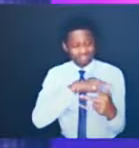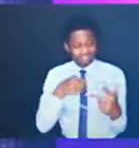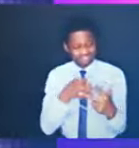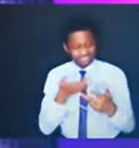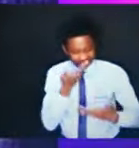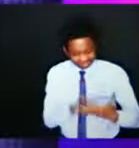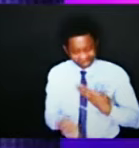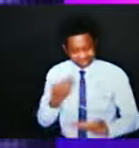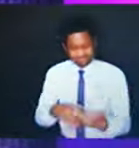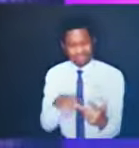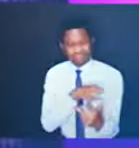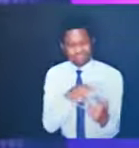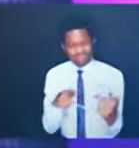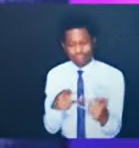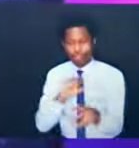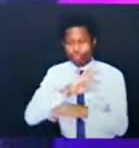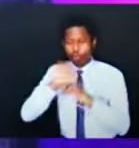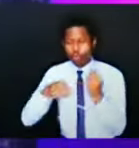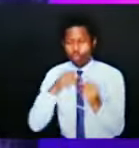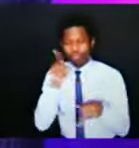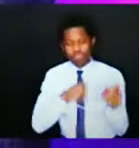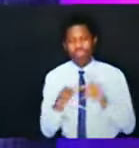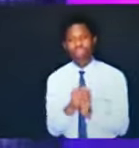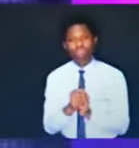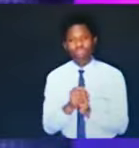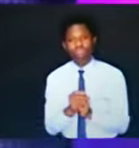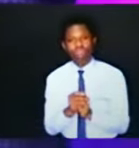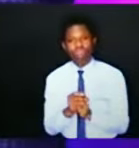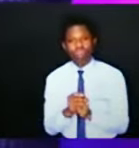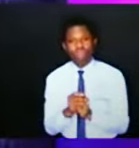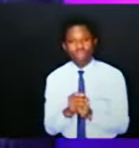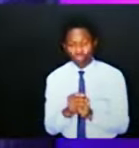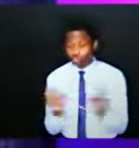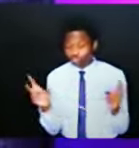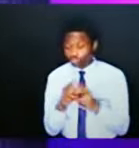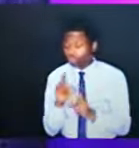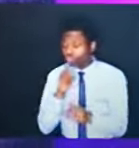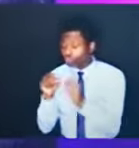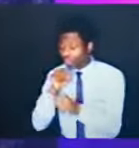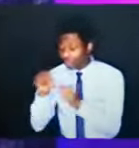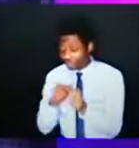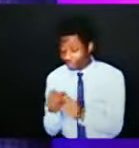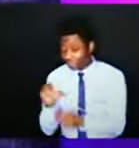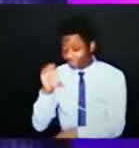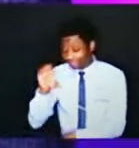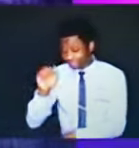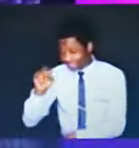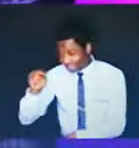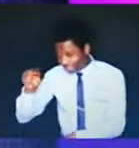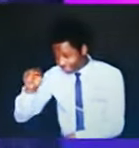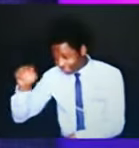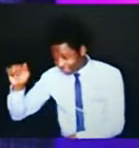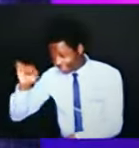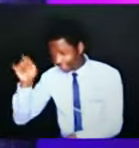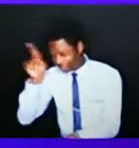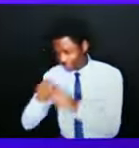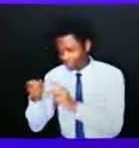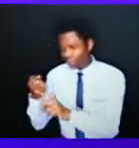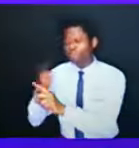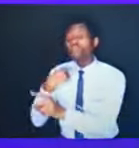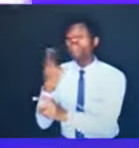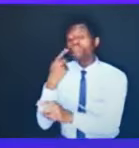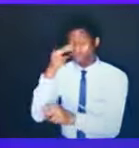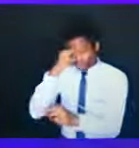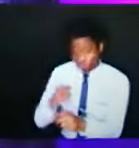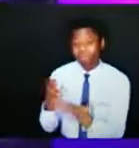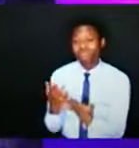petin asasi nyina so. So when you talk about Canaanites, they are from Noah. En ti sawo ka Canaan fo asama wo free Noah mu.